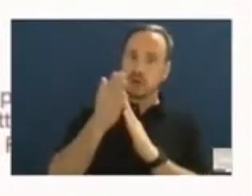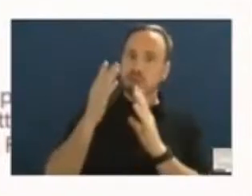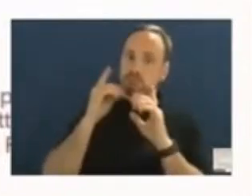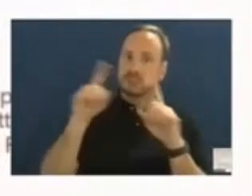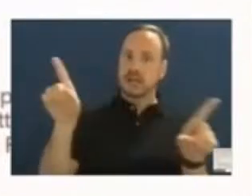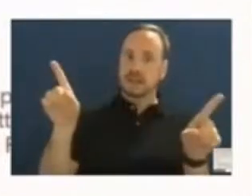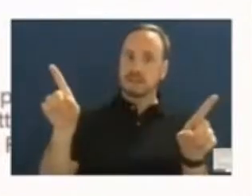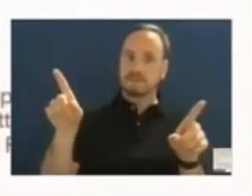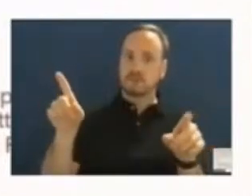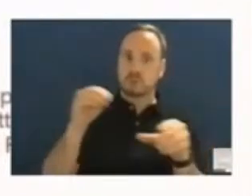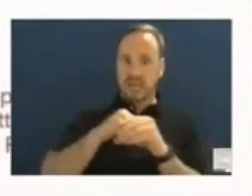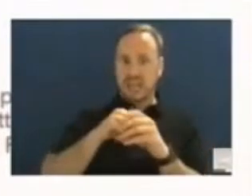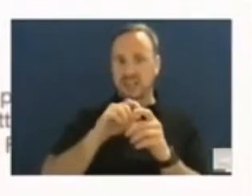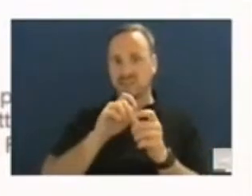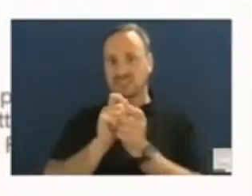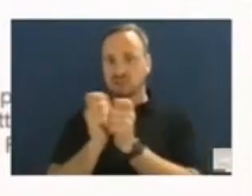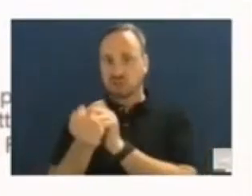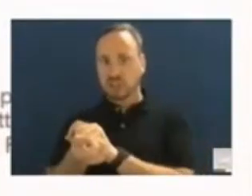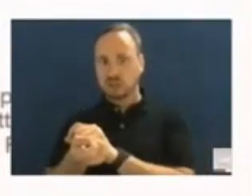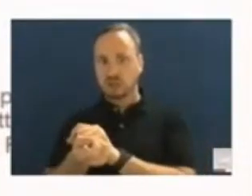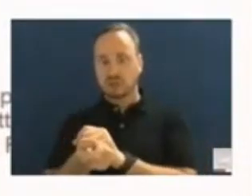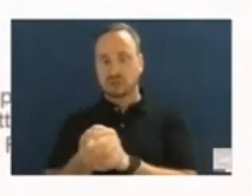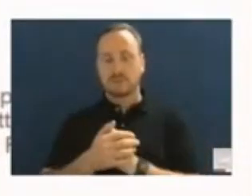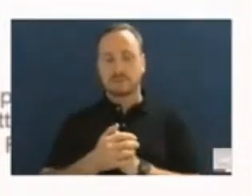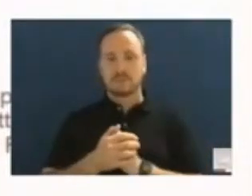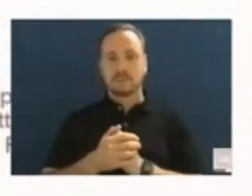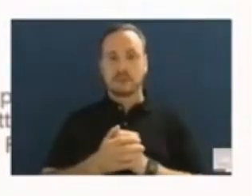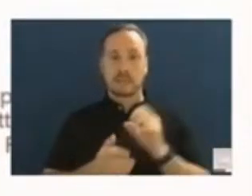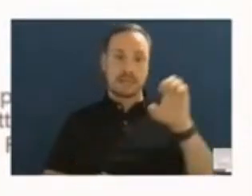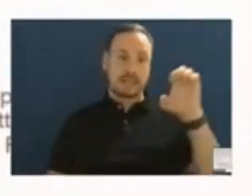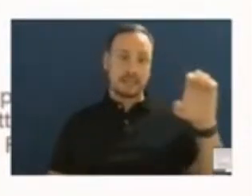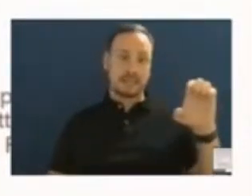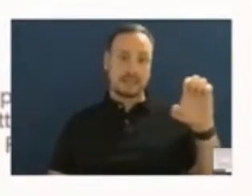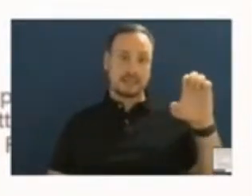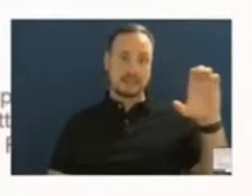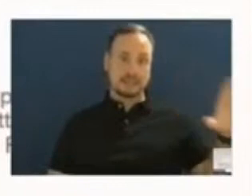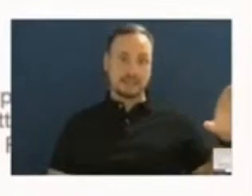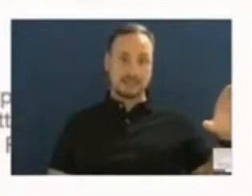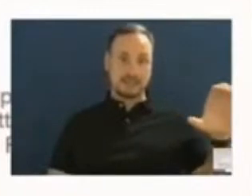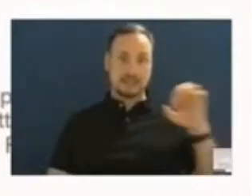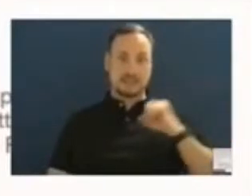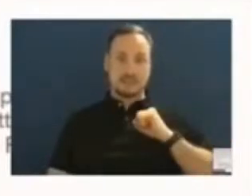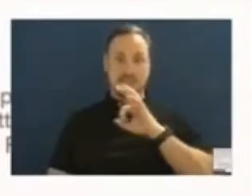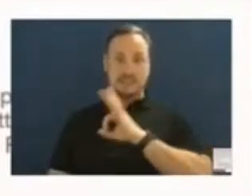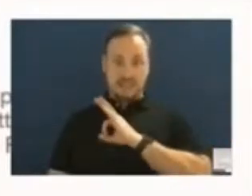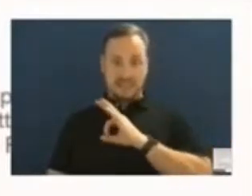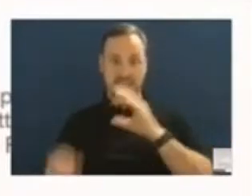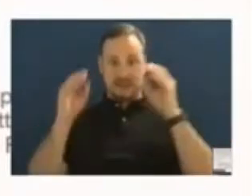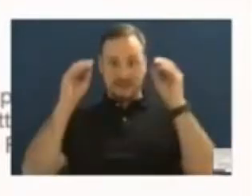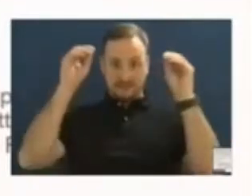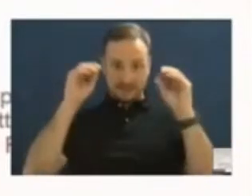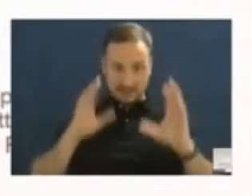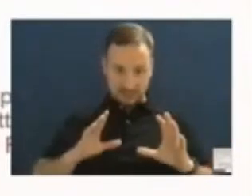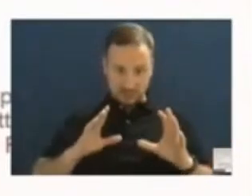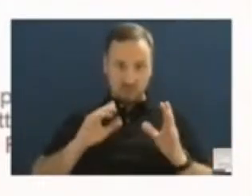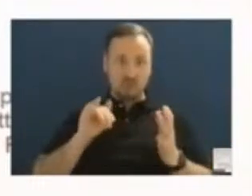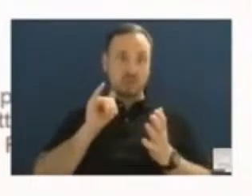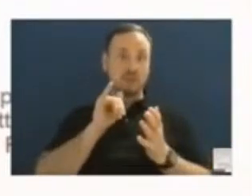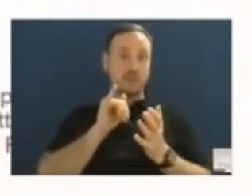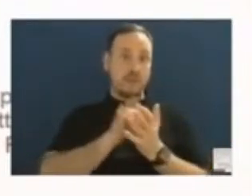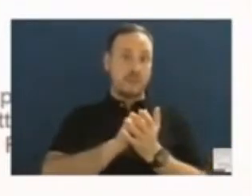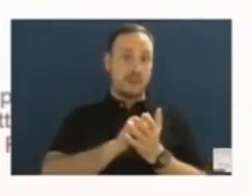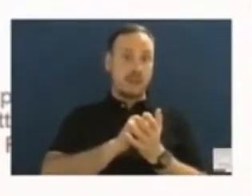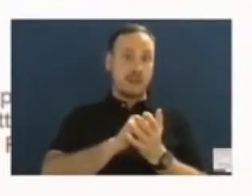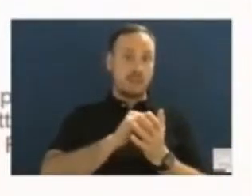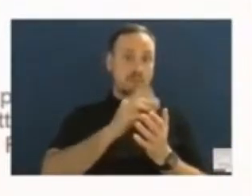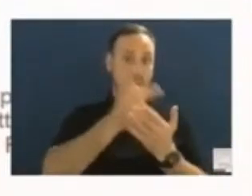of our EC staff and teachers have already been notified that at select programs that are listed on this slide,